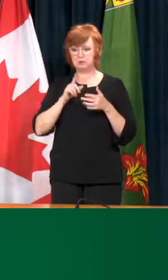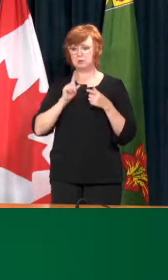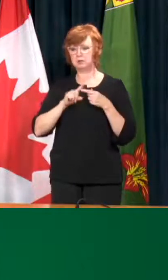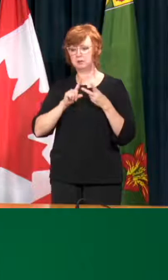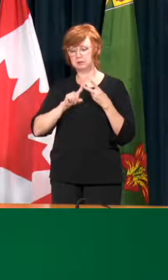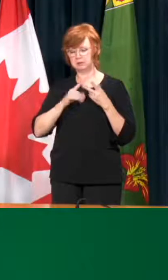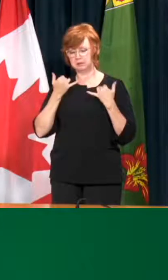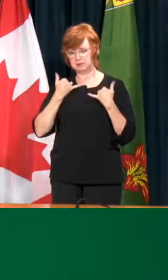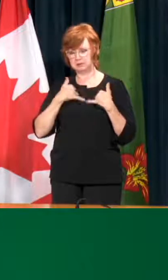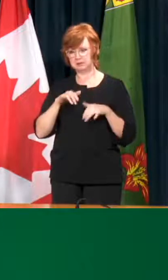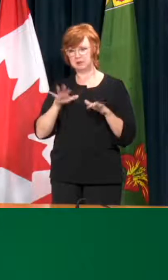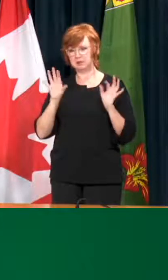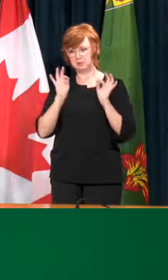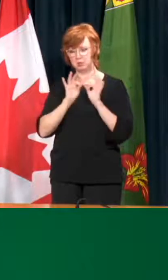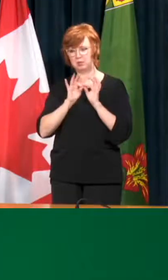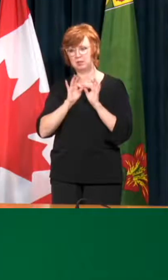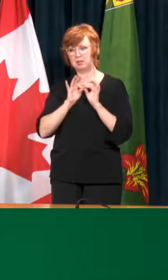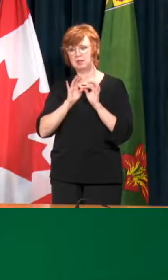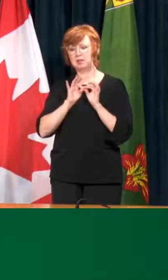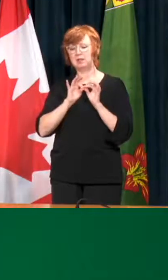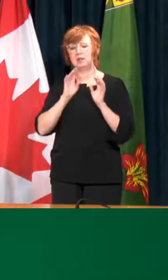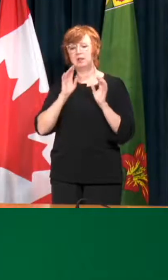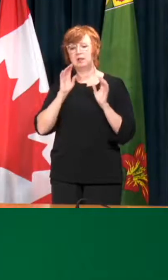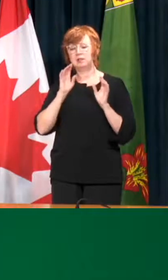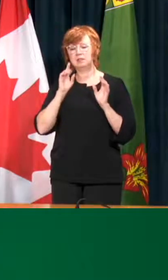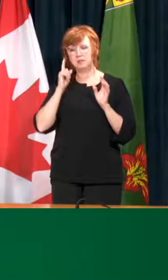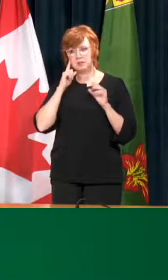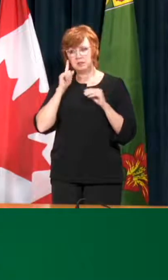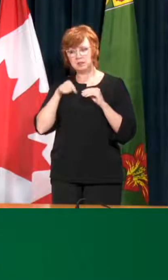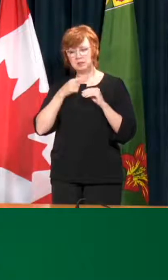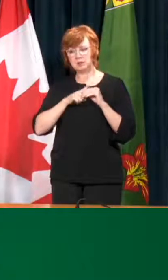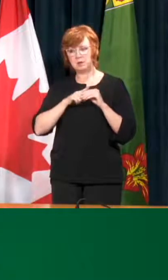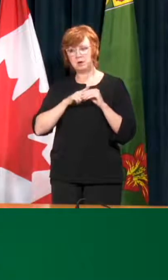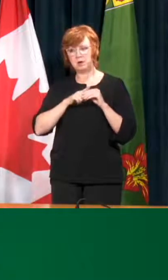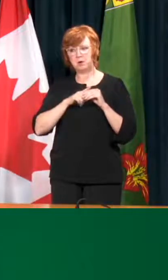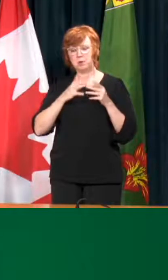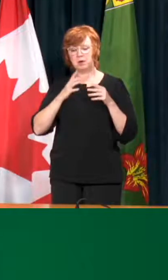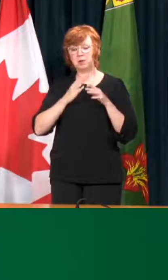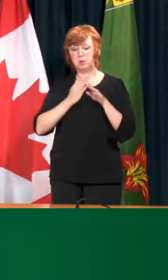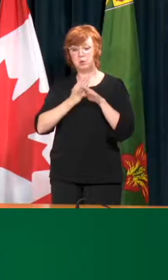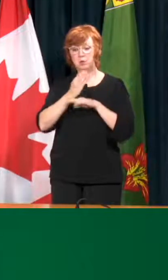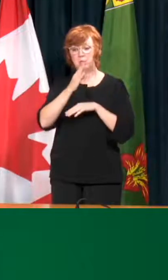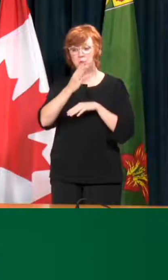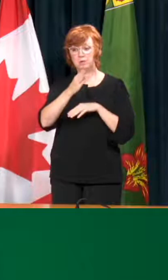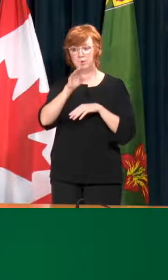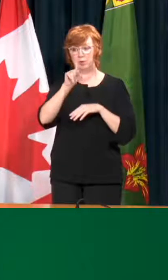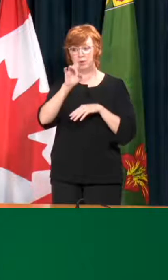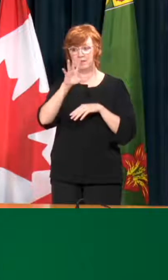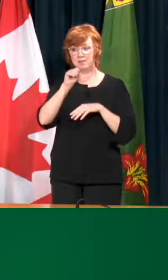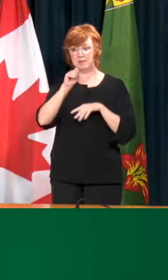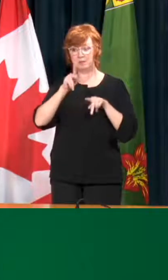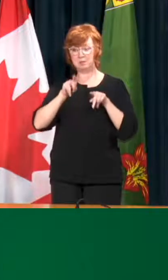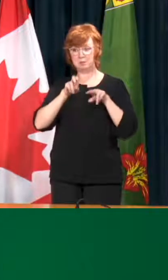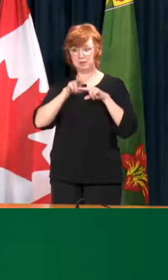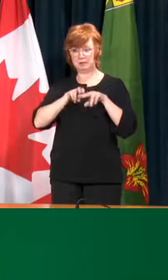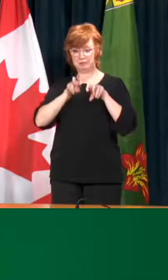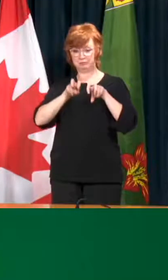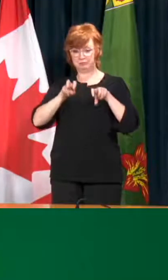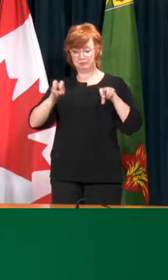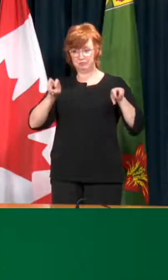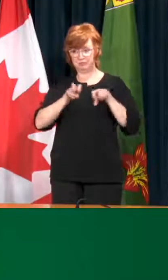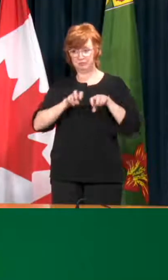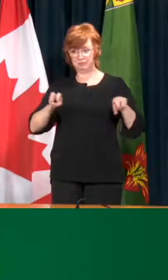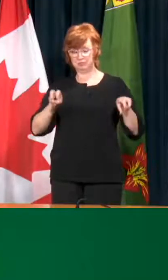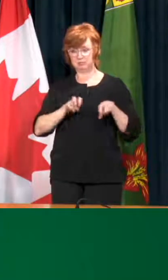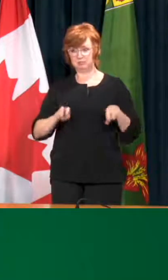gatherings in static events where you may be watching a show or a movie are capped at 150. We really want to be comfortable that